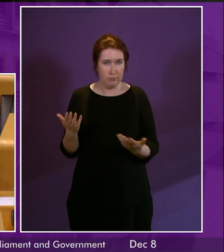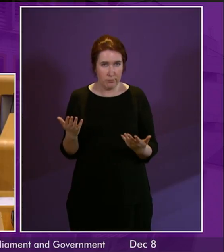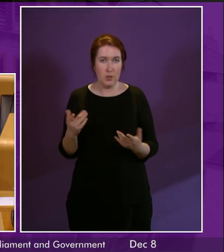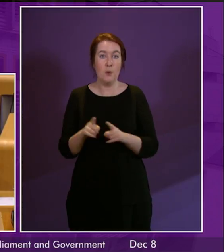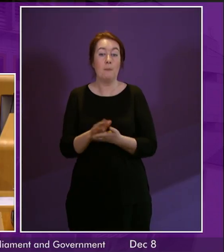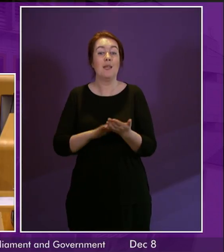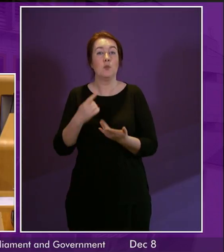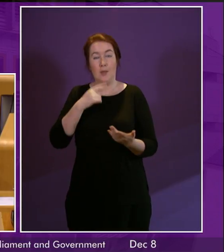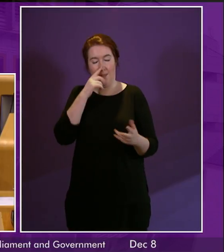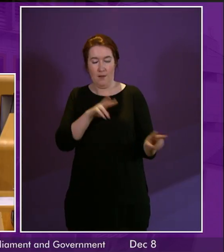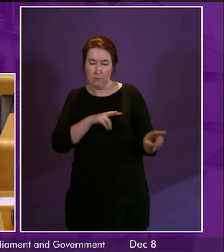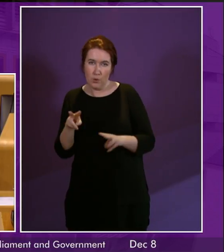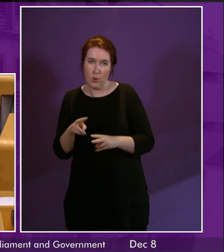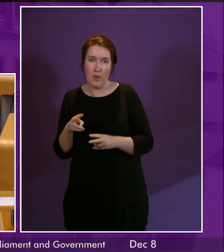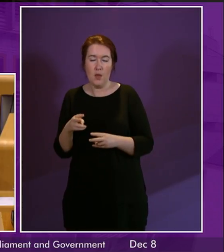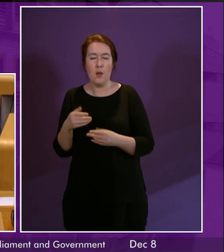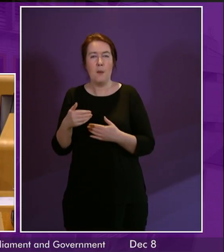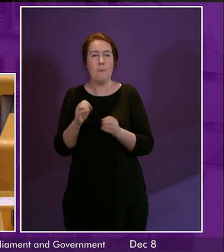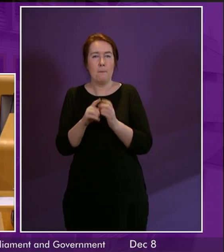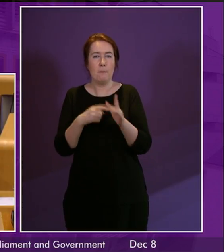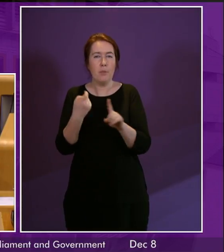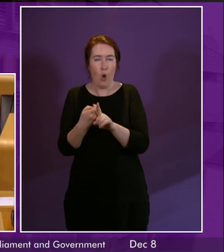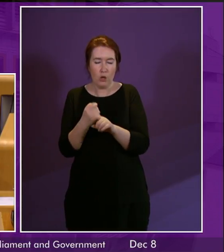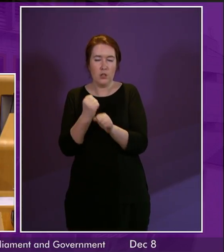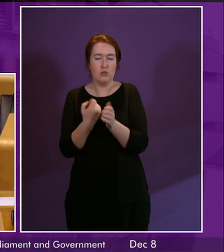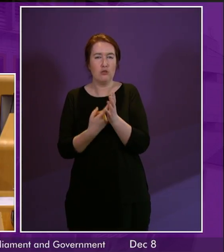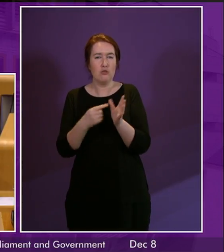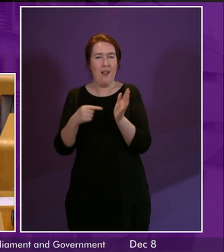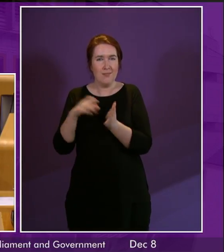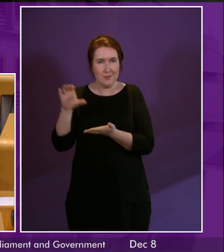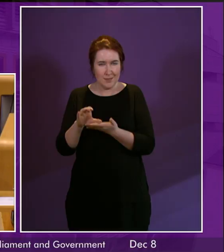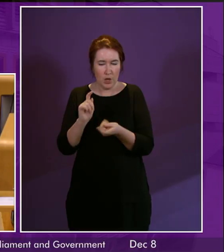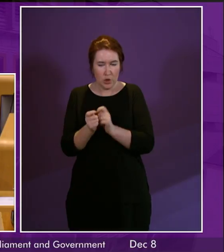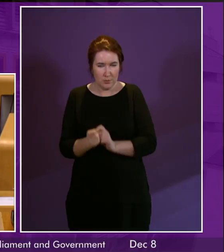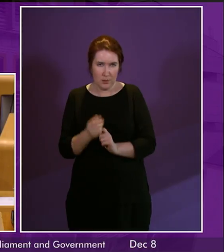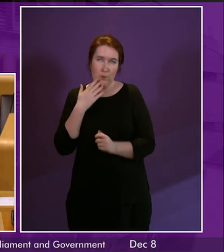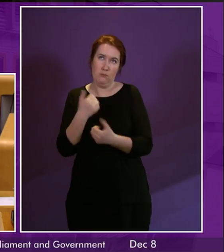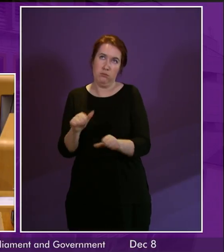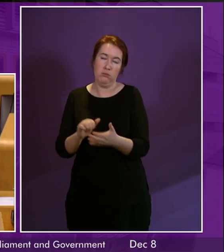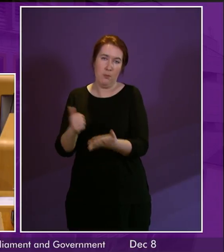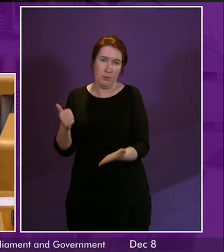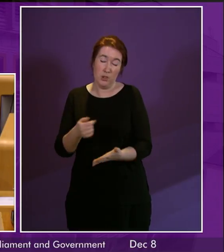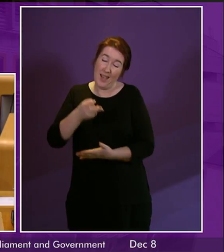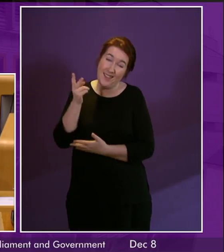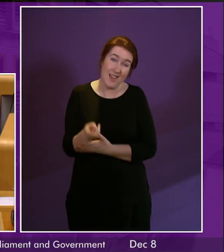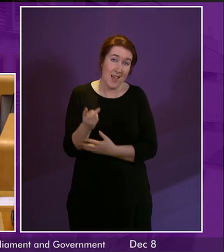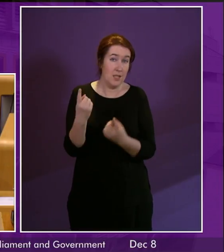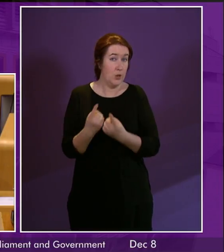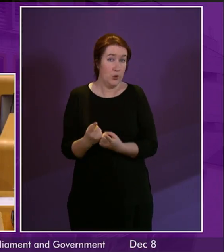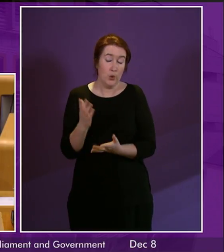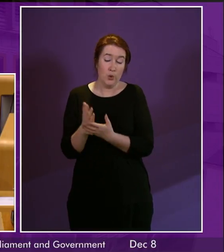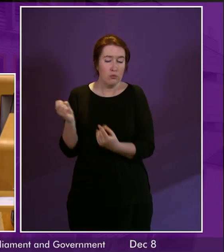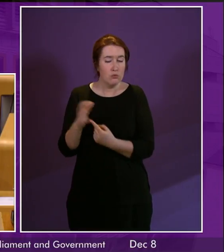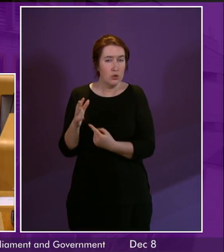we'll get to view the block grant adjustment when it's eventually published. And that, again, is an issue that's really crucial,